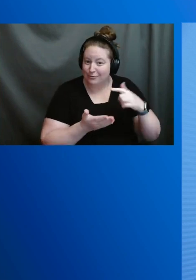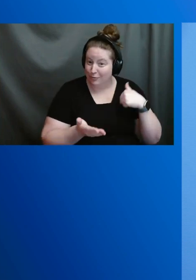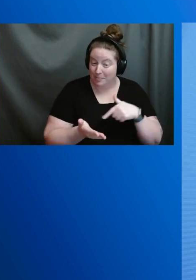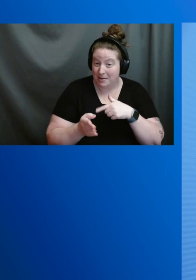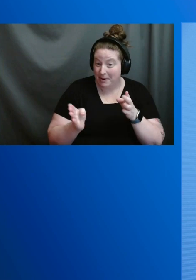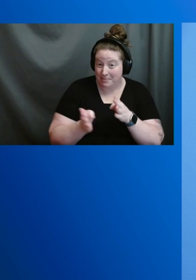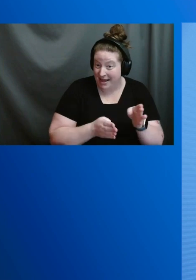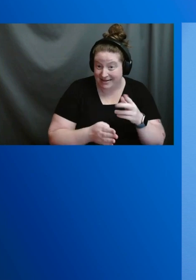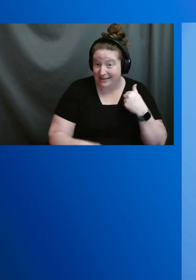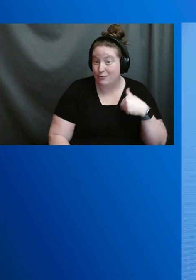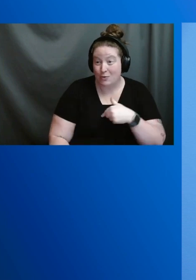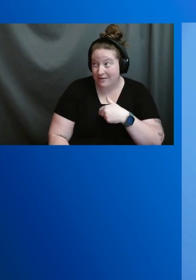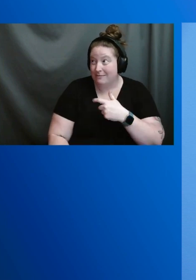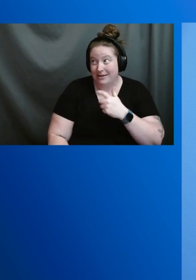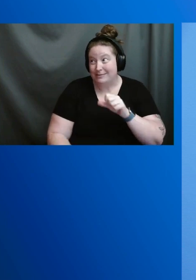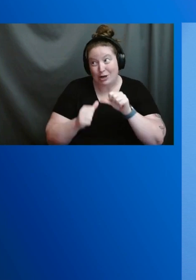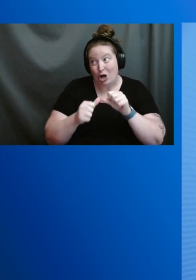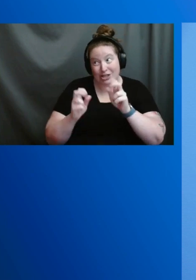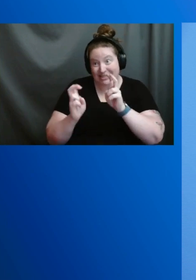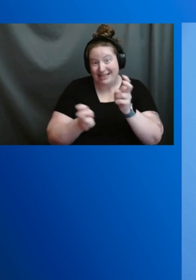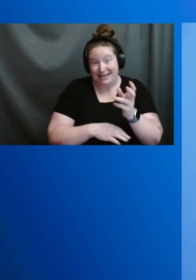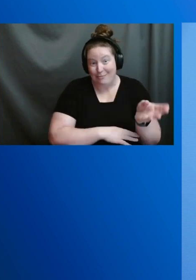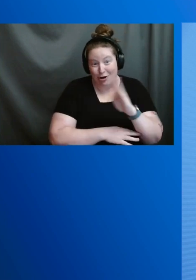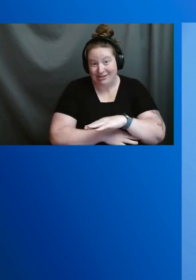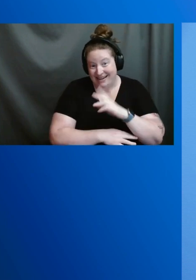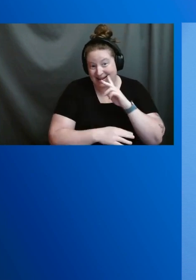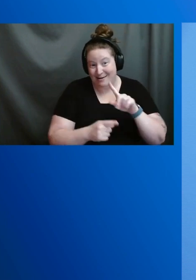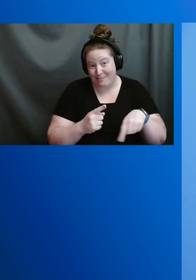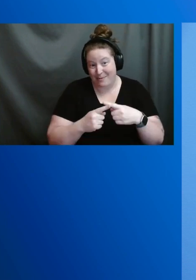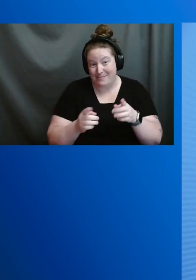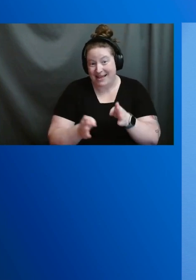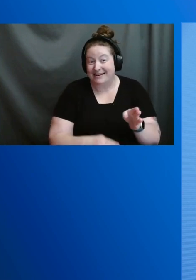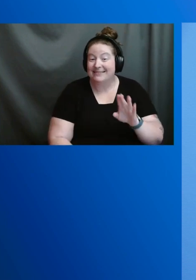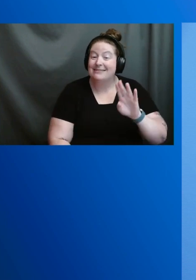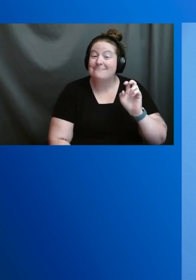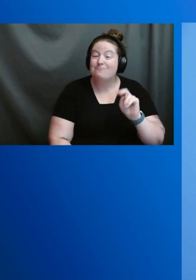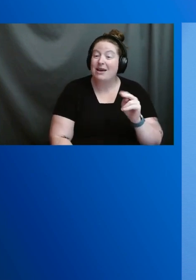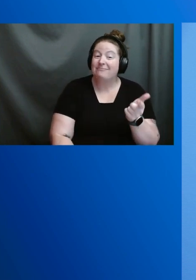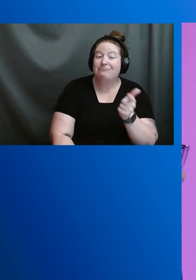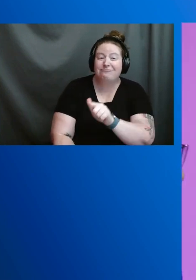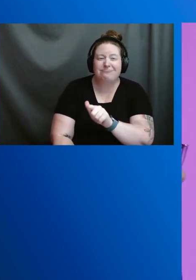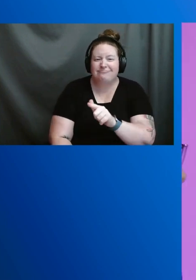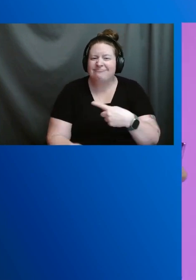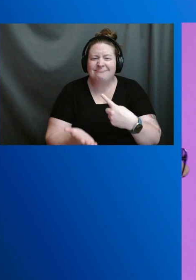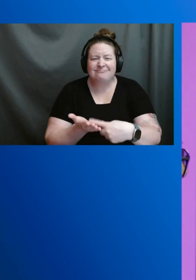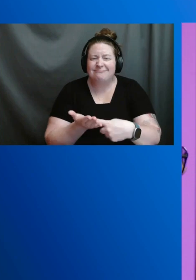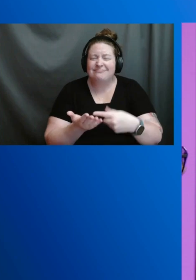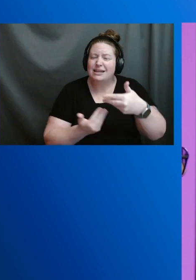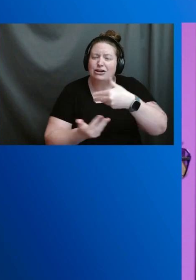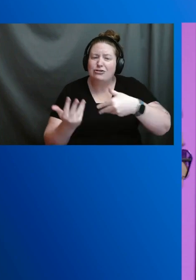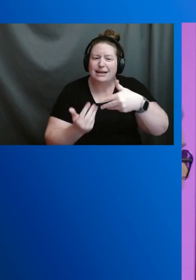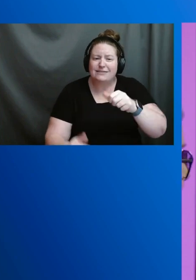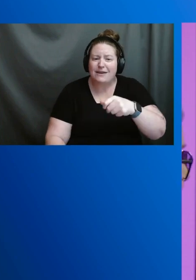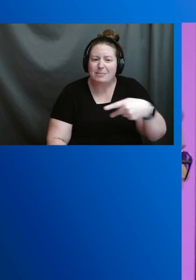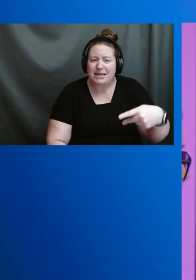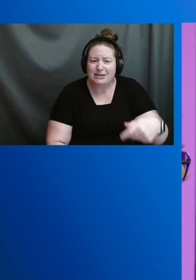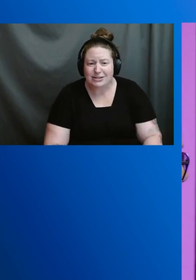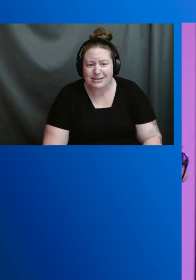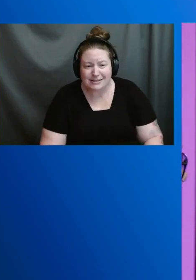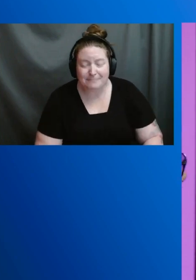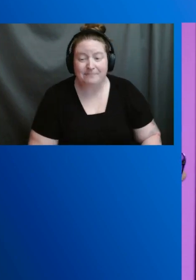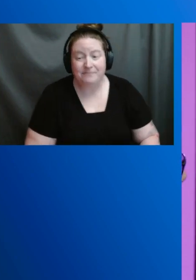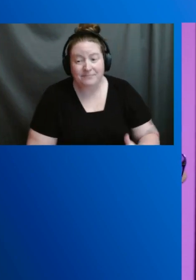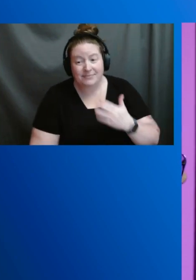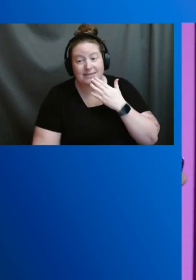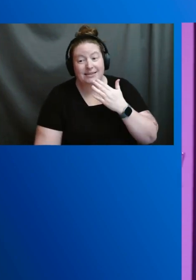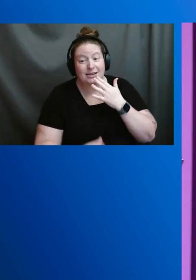a constant theme all day. Yes, So, it has. Perfect. Ben, we're going to turn it over to you. Talk to us about interactive applications. Thanks very much. And I might even pull you guys